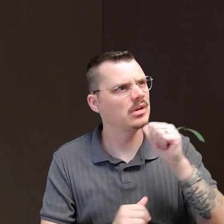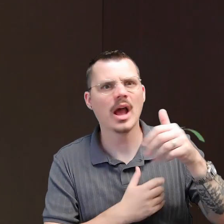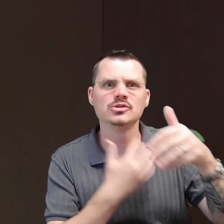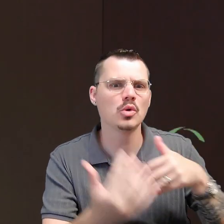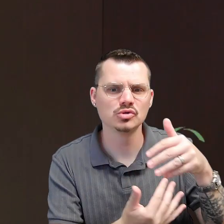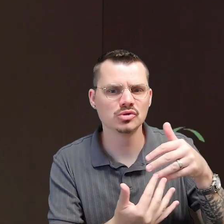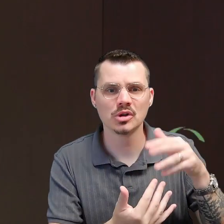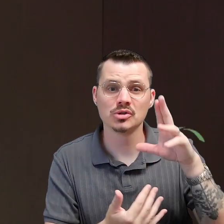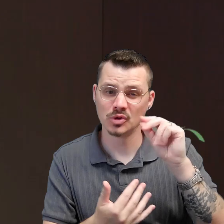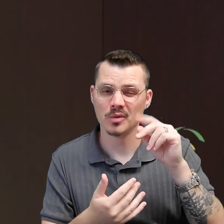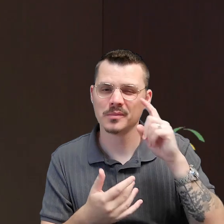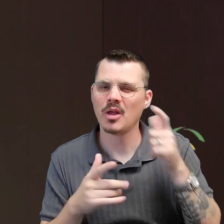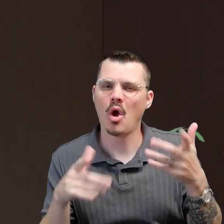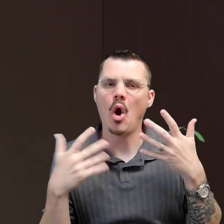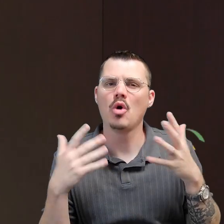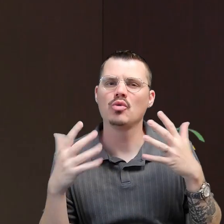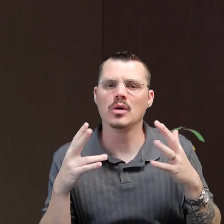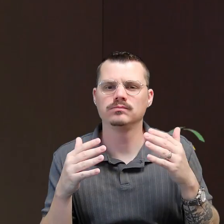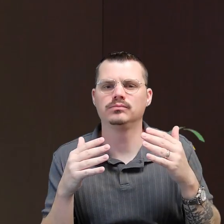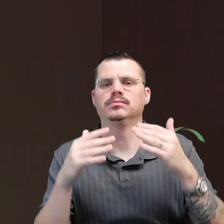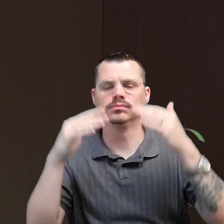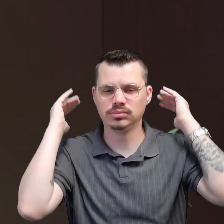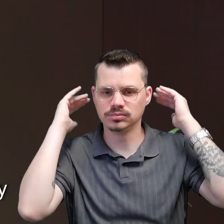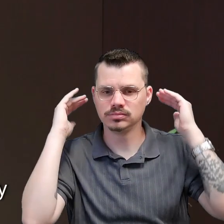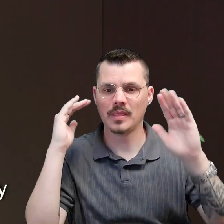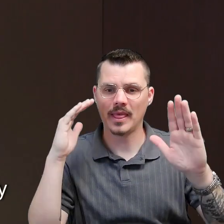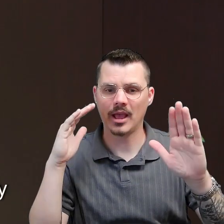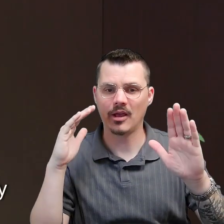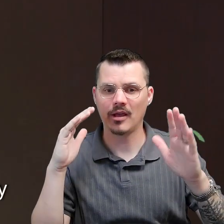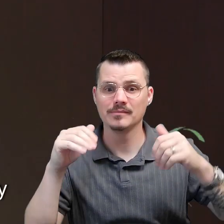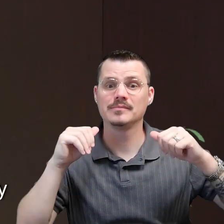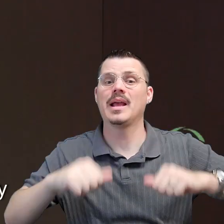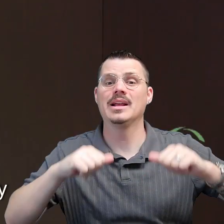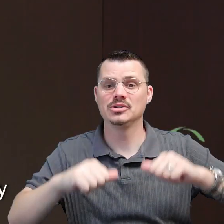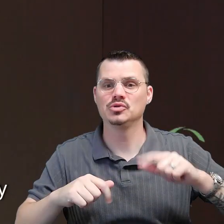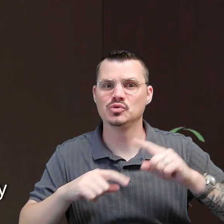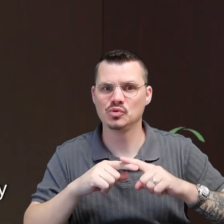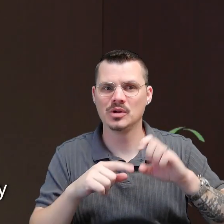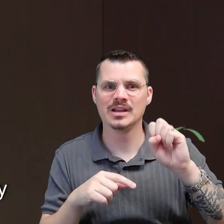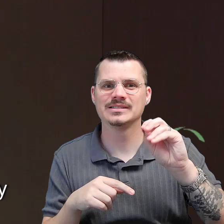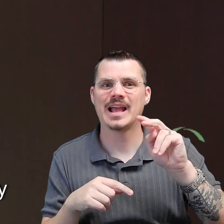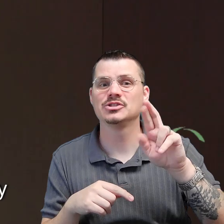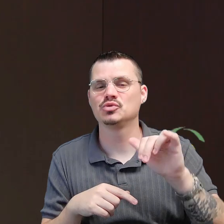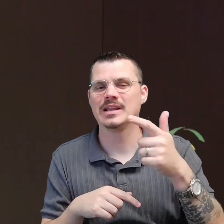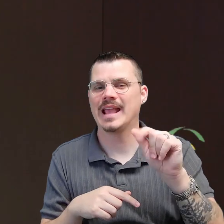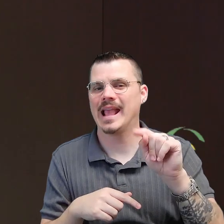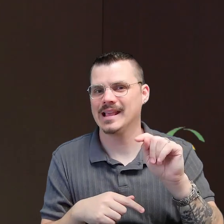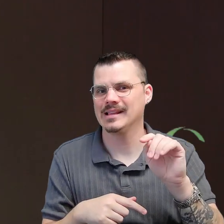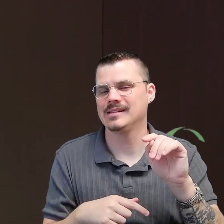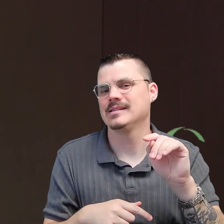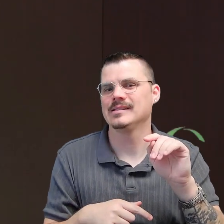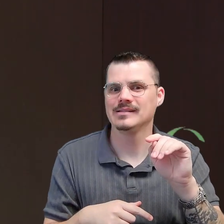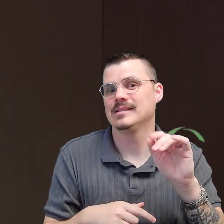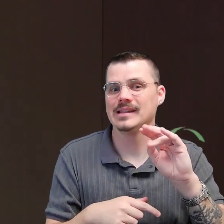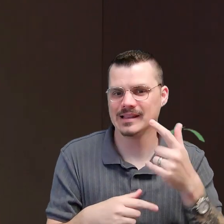antisocial. It's because they've overrun their capacity for voluntary sensory gating.